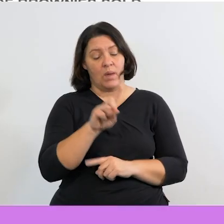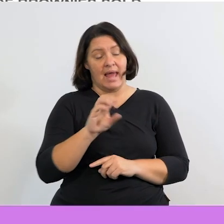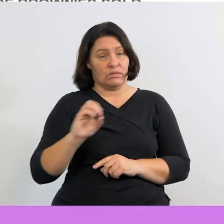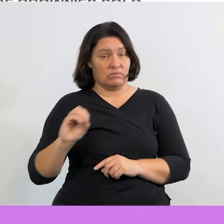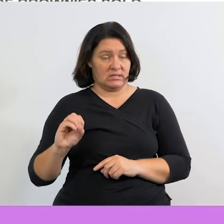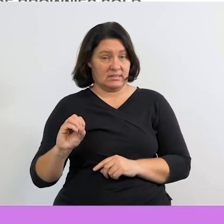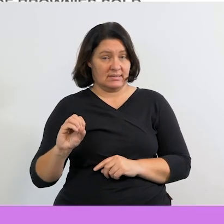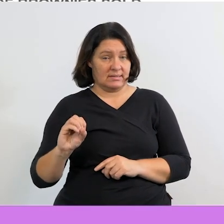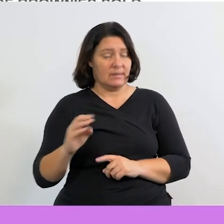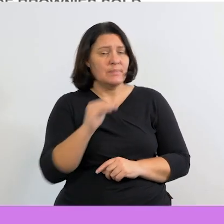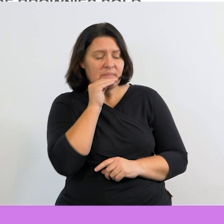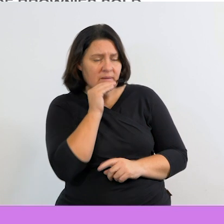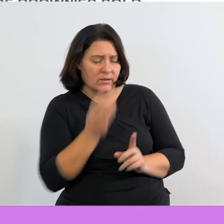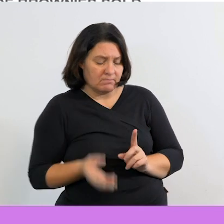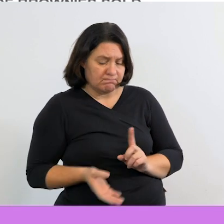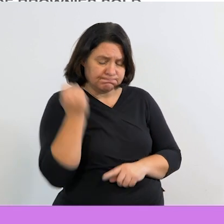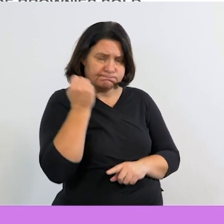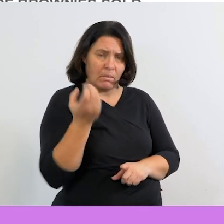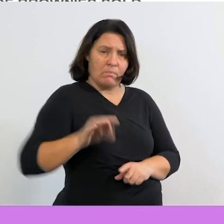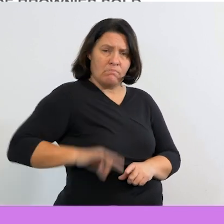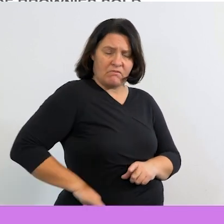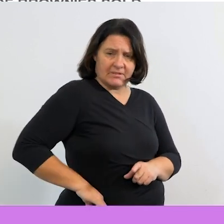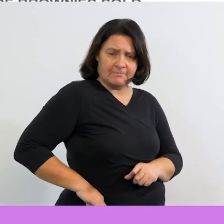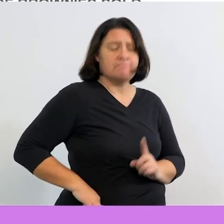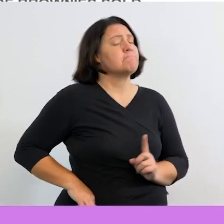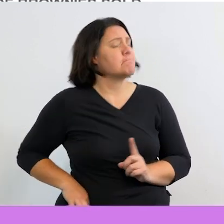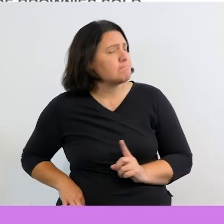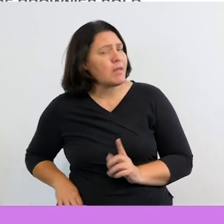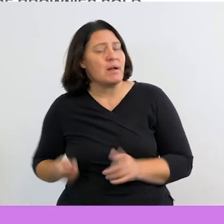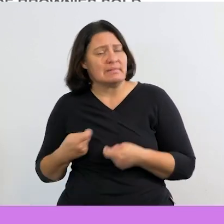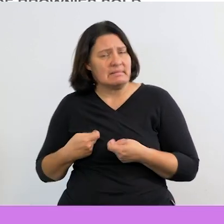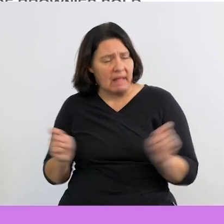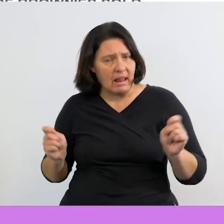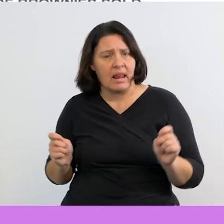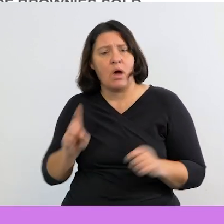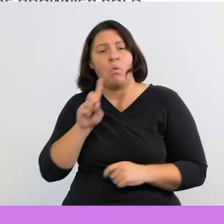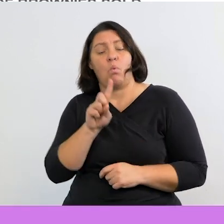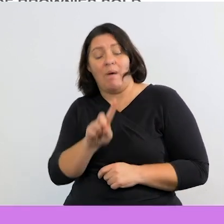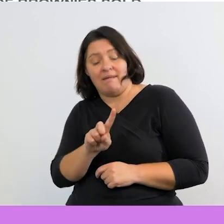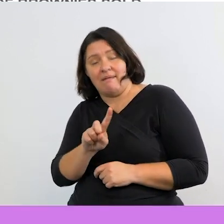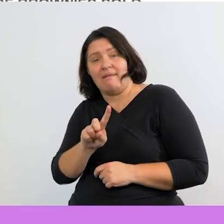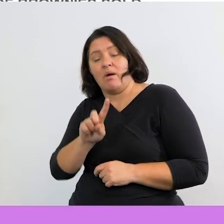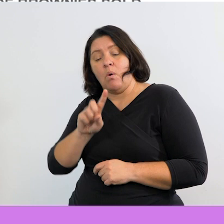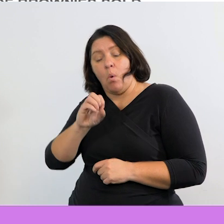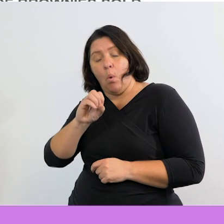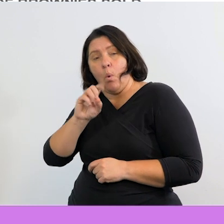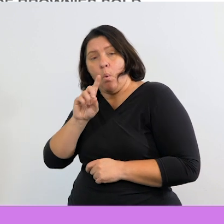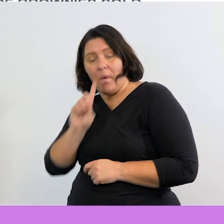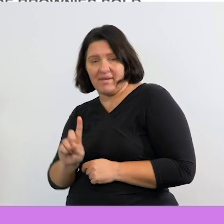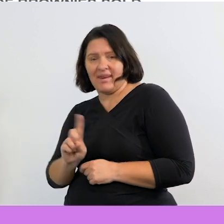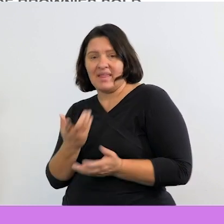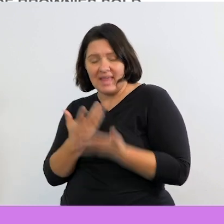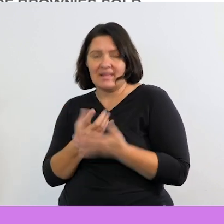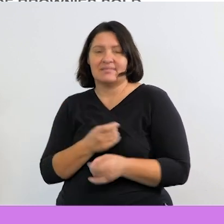is 100, in order for her to start making a profit, she will need to sell at least